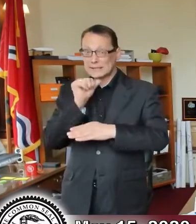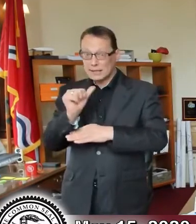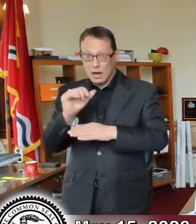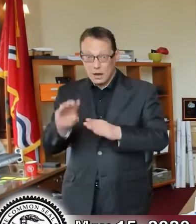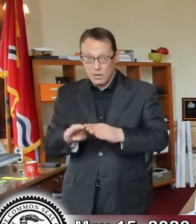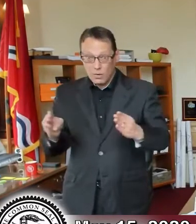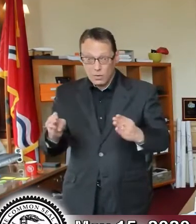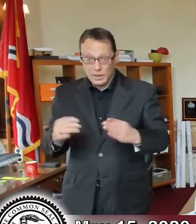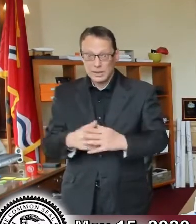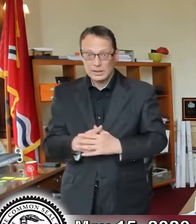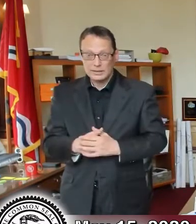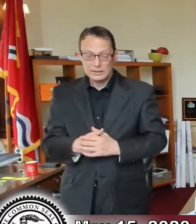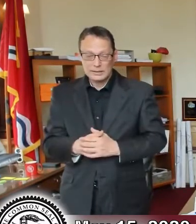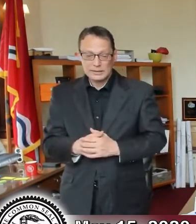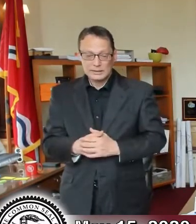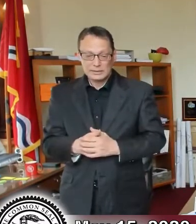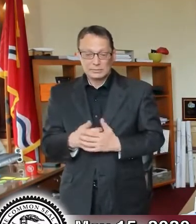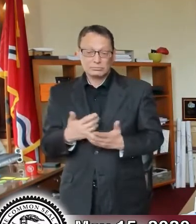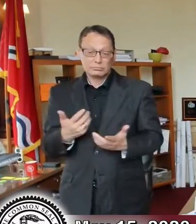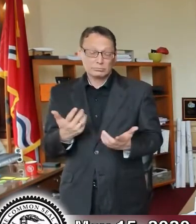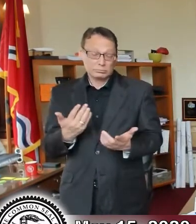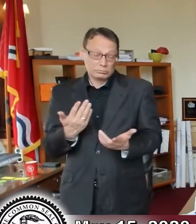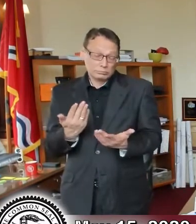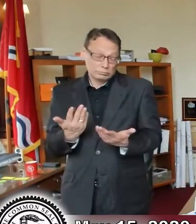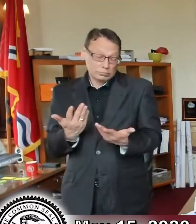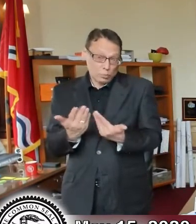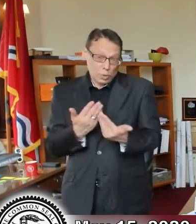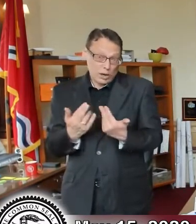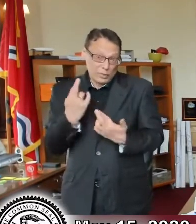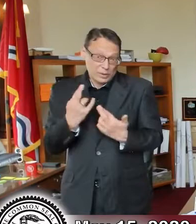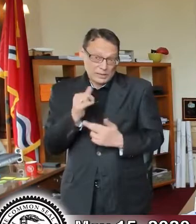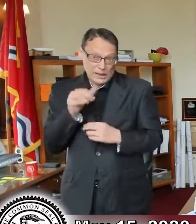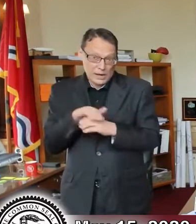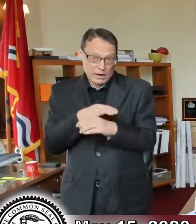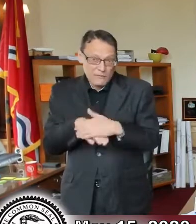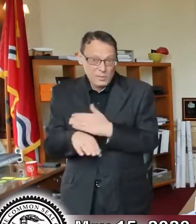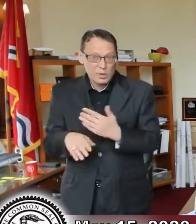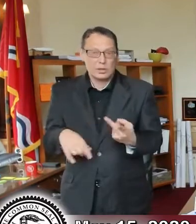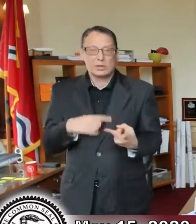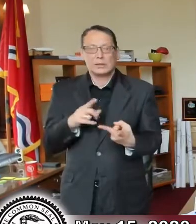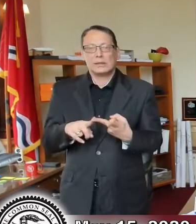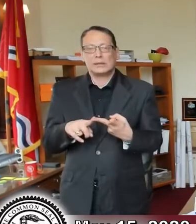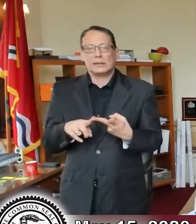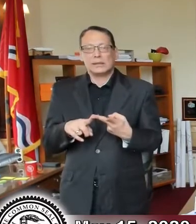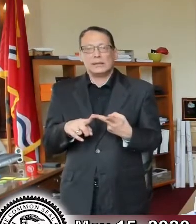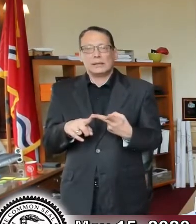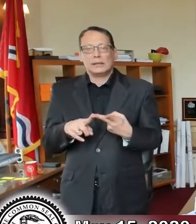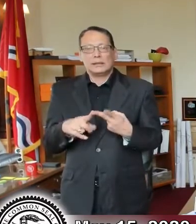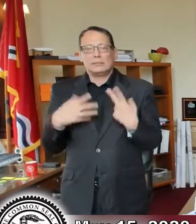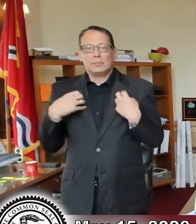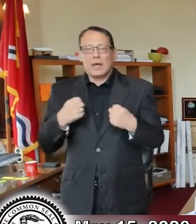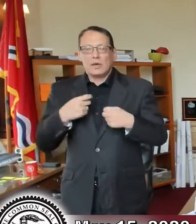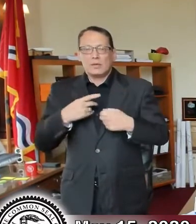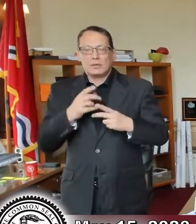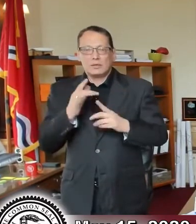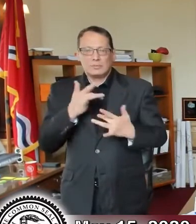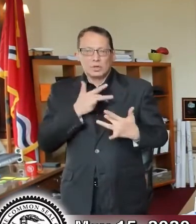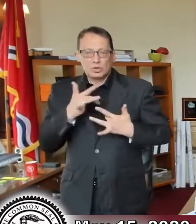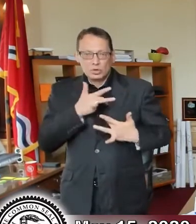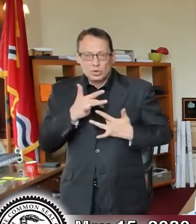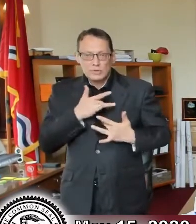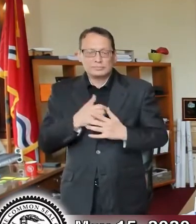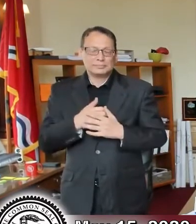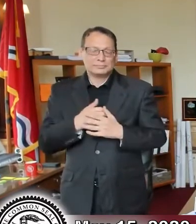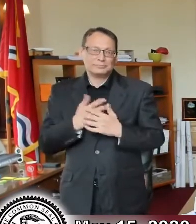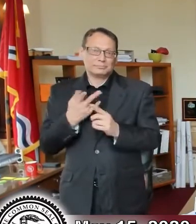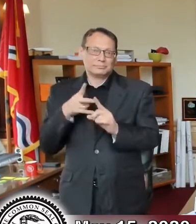open for good reason, you don't feel comfortable, you have an underlying health condition,